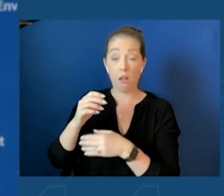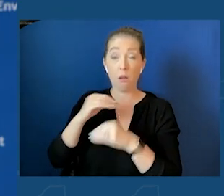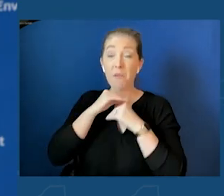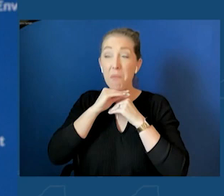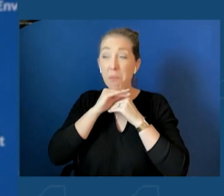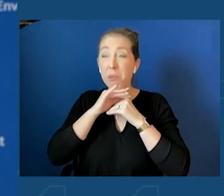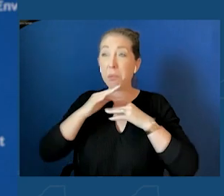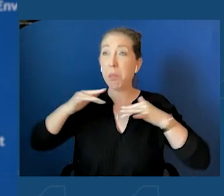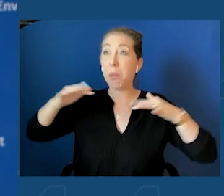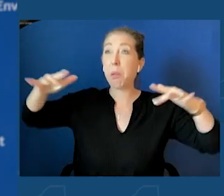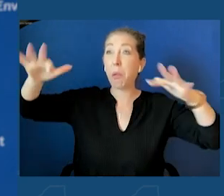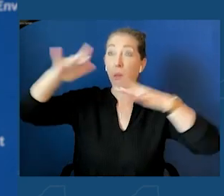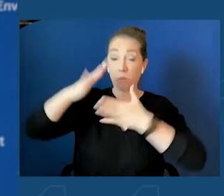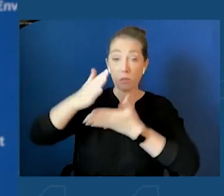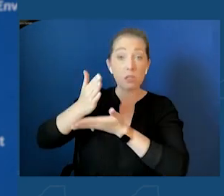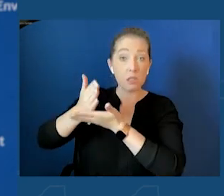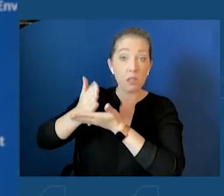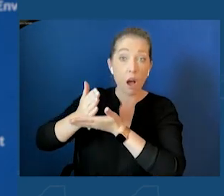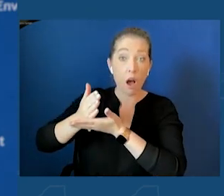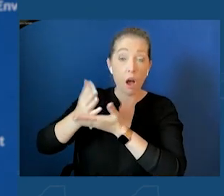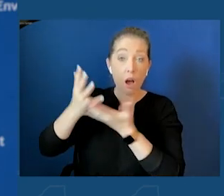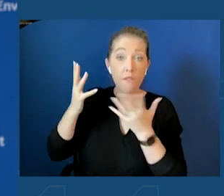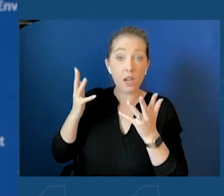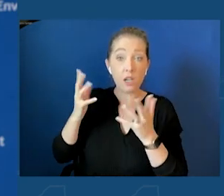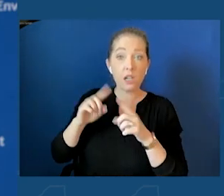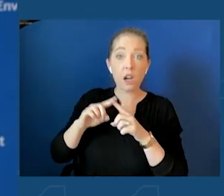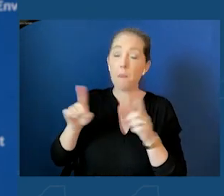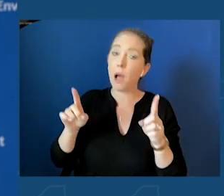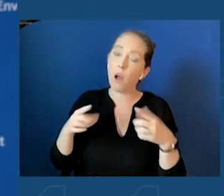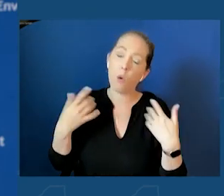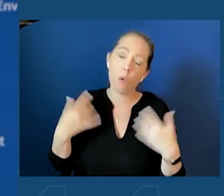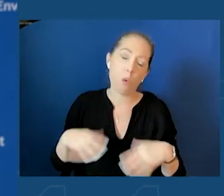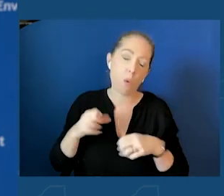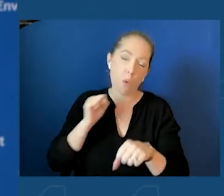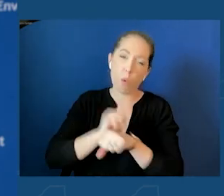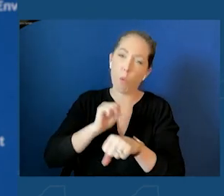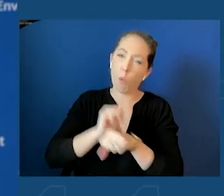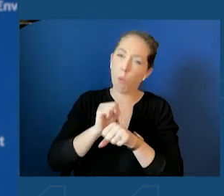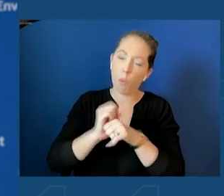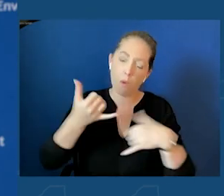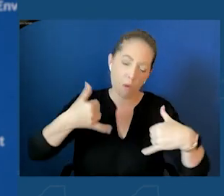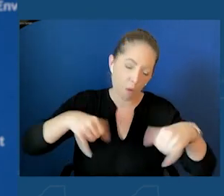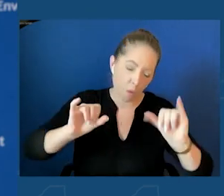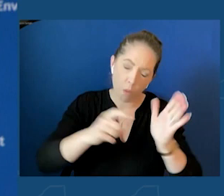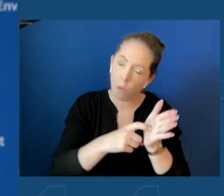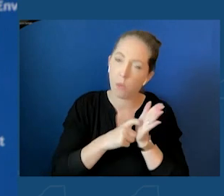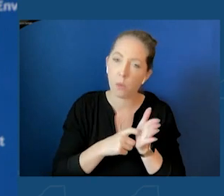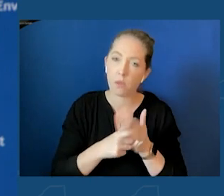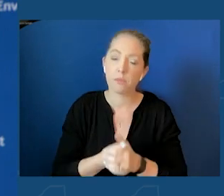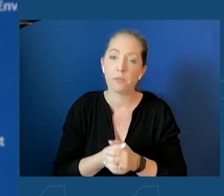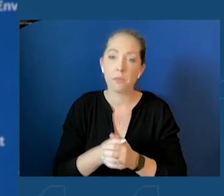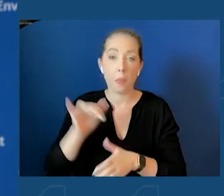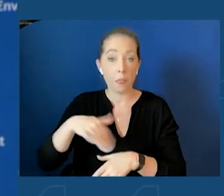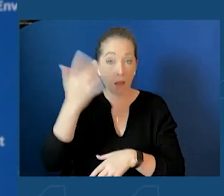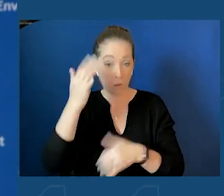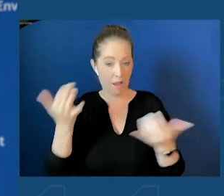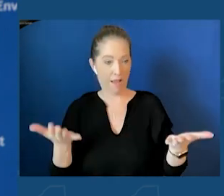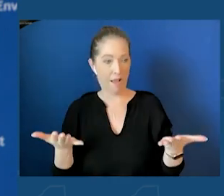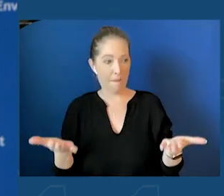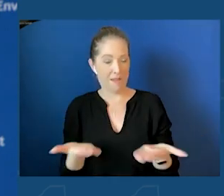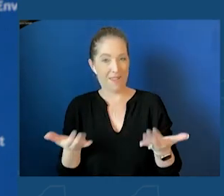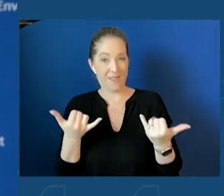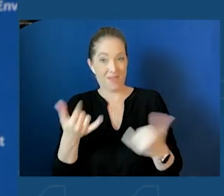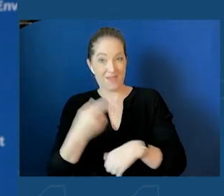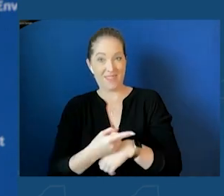and our waterways, but so much work remains, and that's what we're here to talk about. That's why I'm here today in Buffalo to